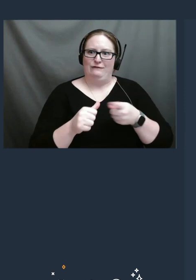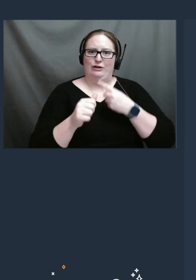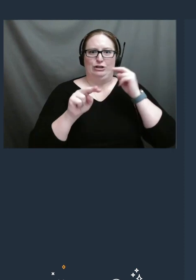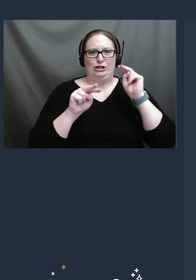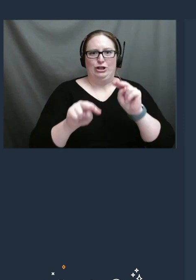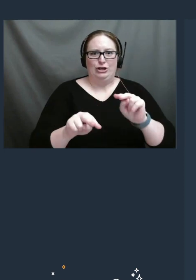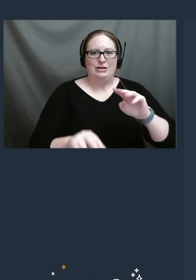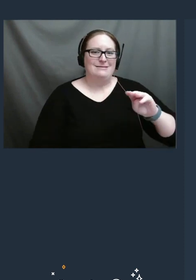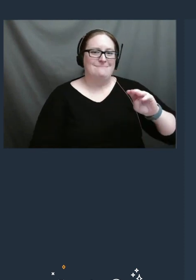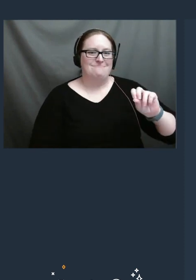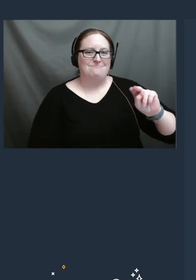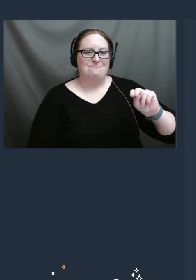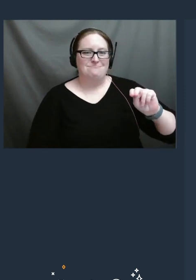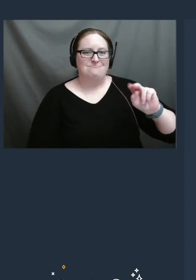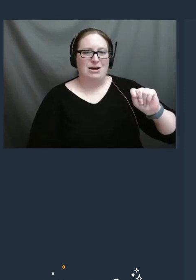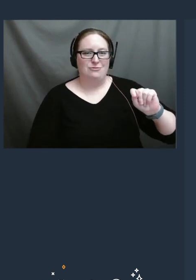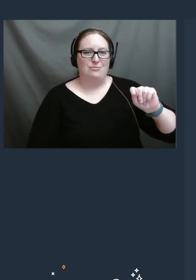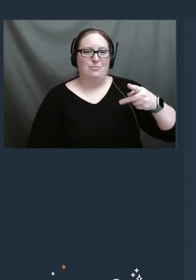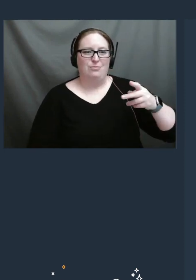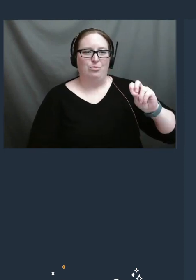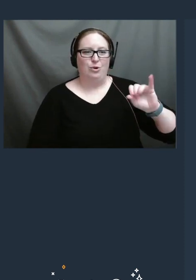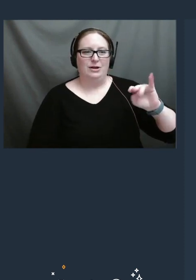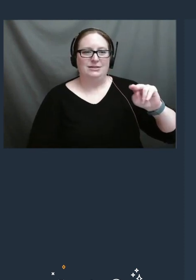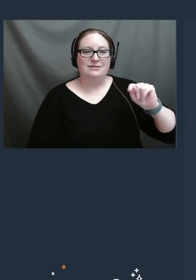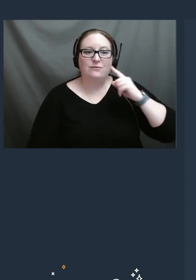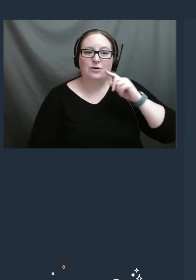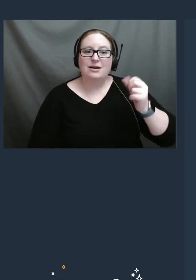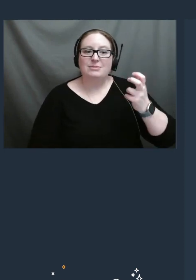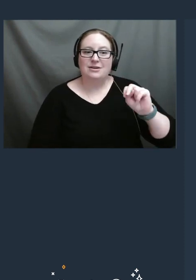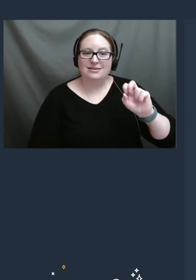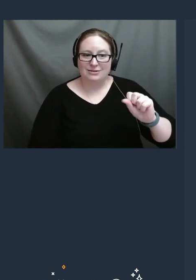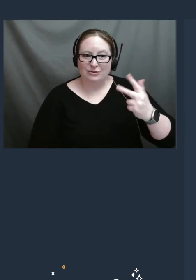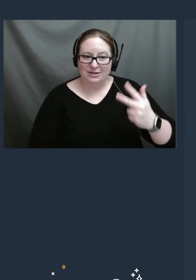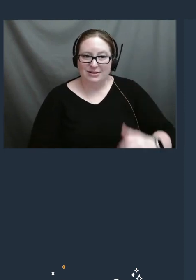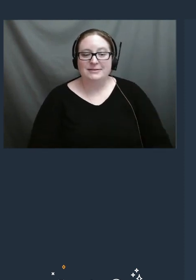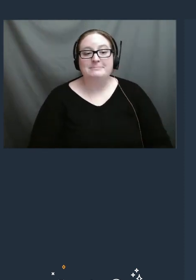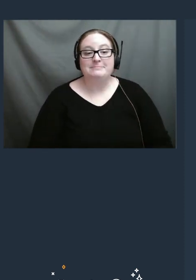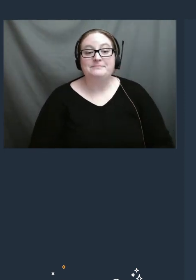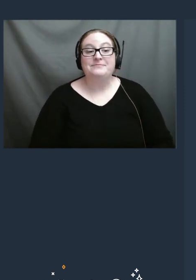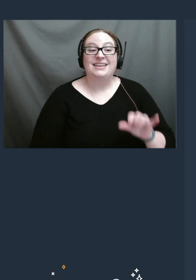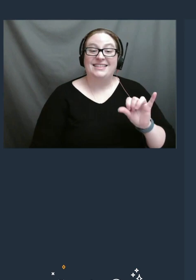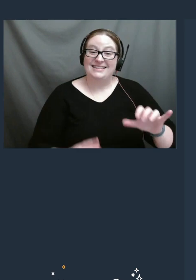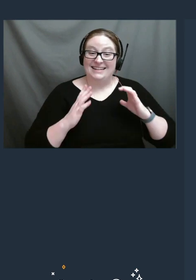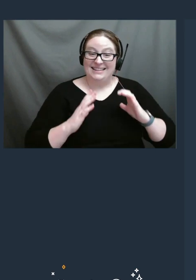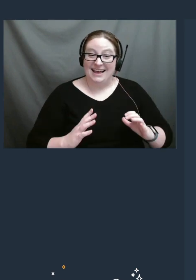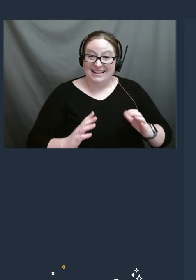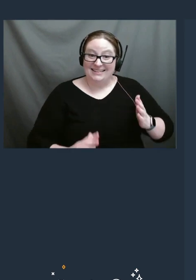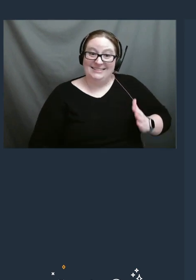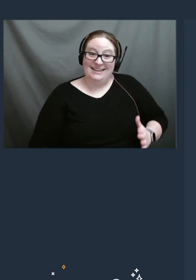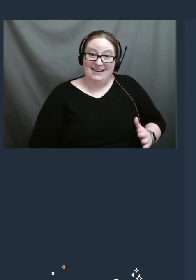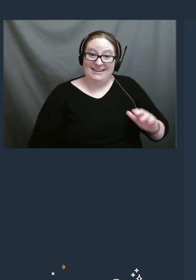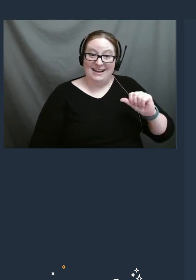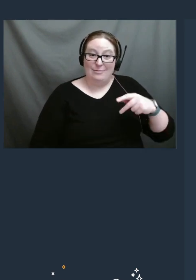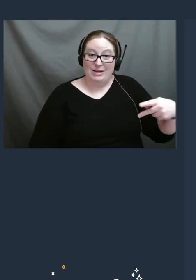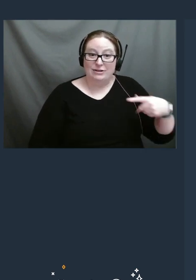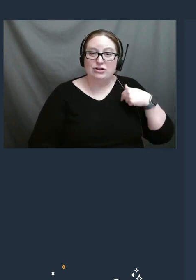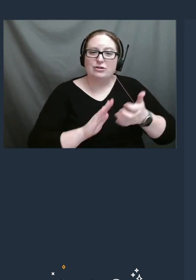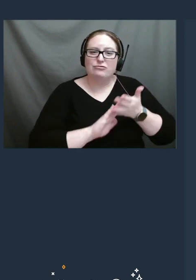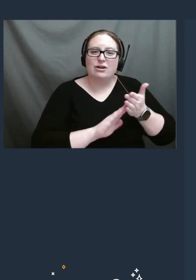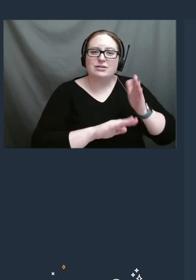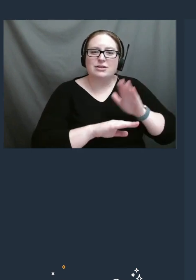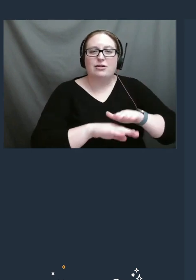Mount Point for Amazon S3. Mount Point for Amazon S3 is a client-side application that runs on your Linux compute